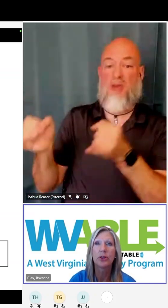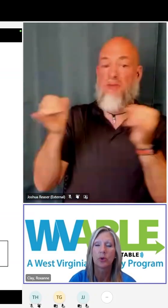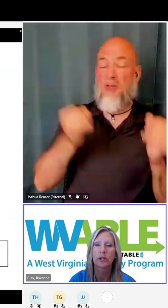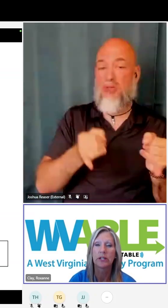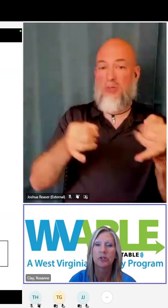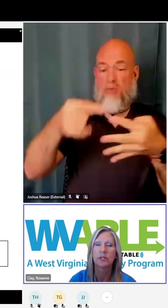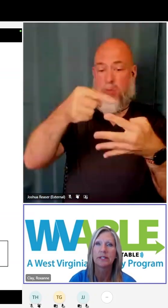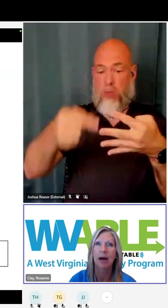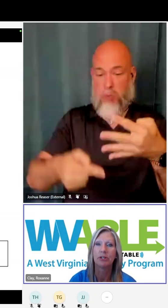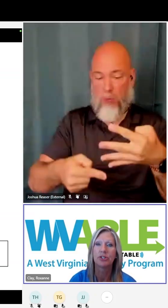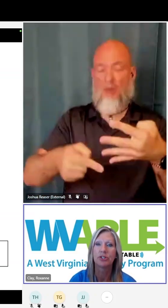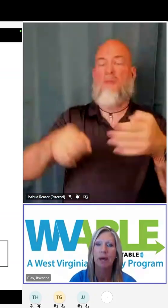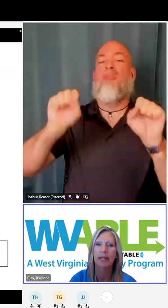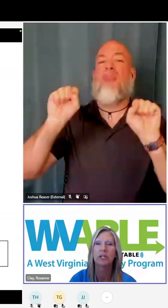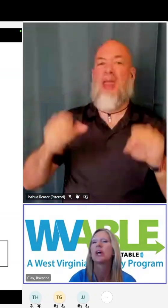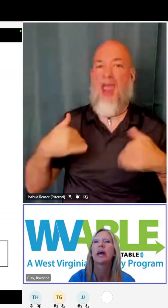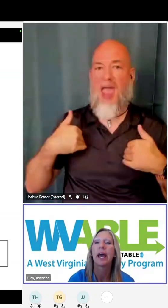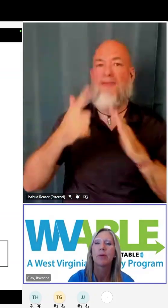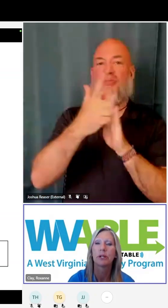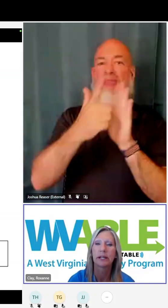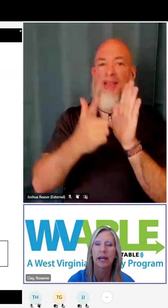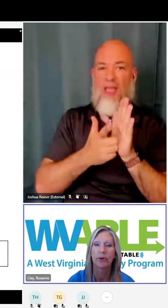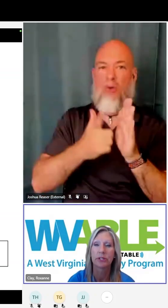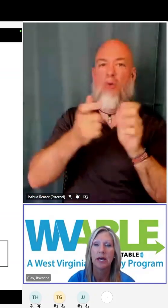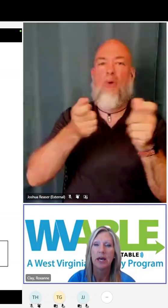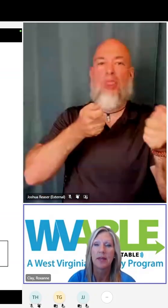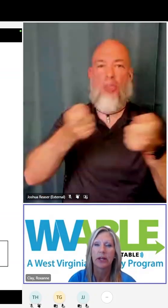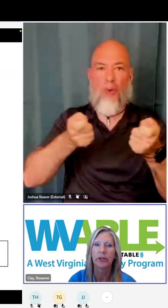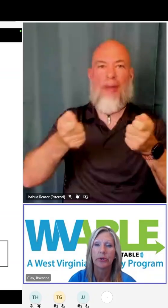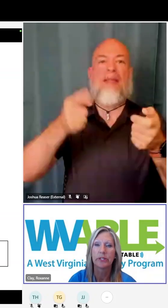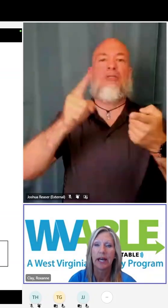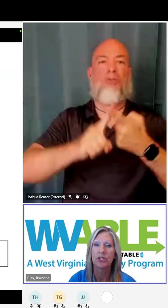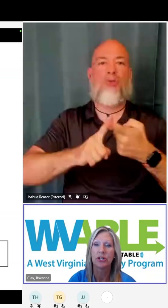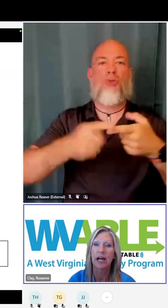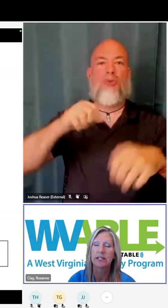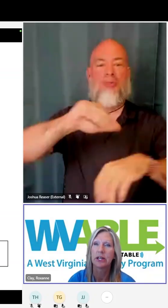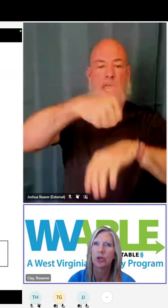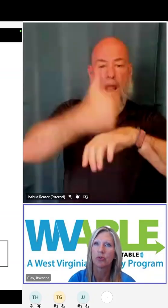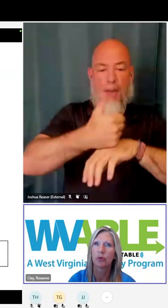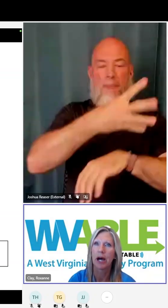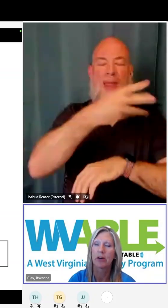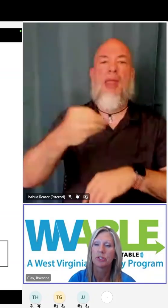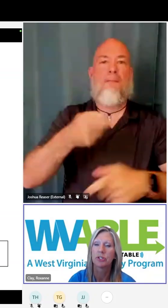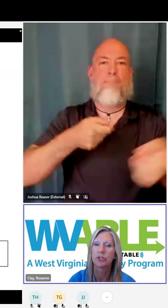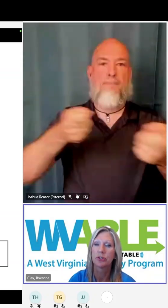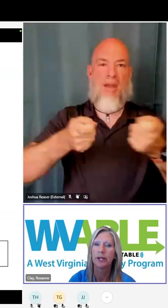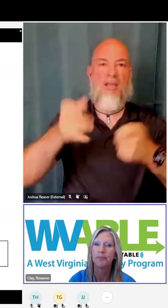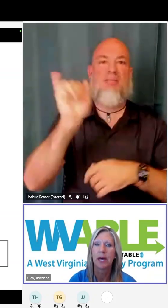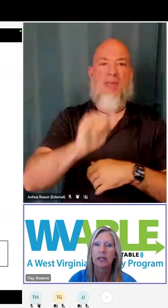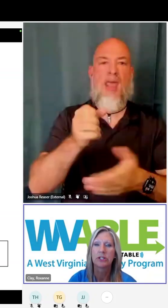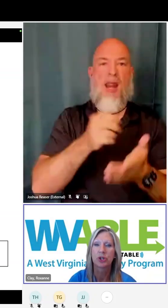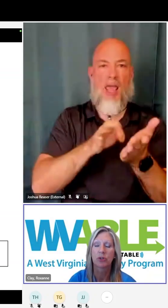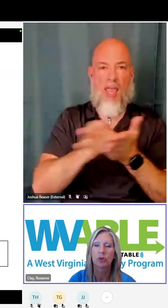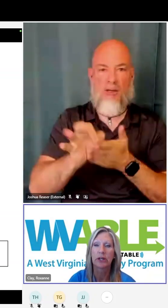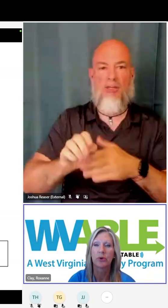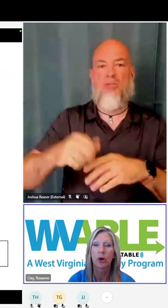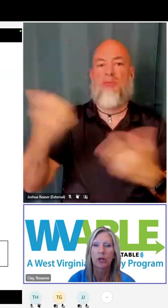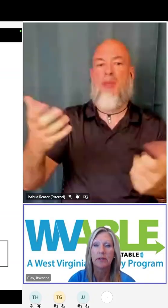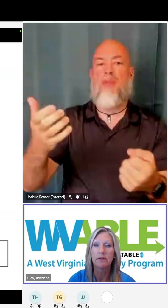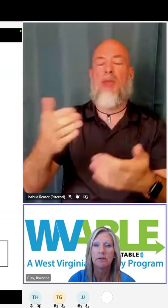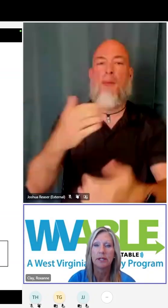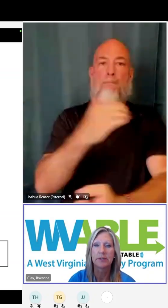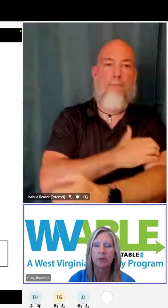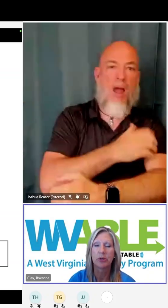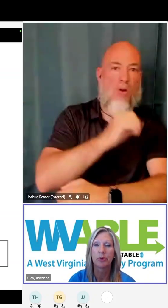the legal authority to establish and manage an ABLE account. That includes an agent acting under a power of attorney, conservator